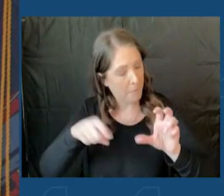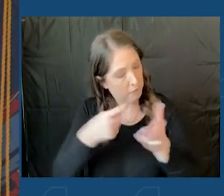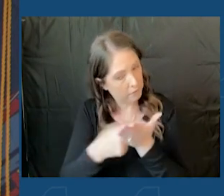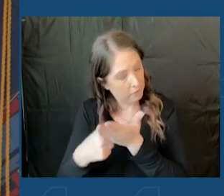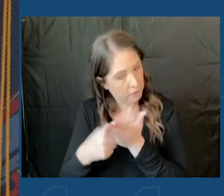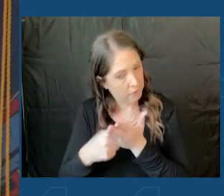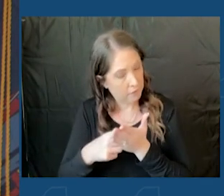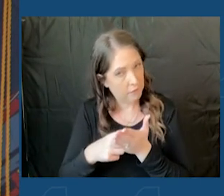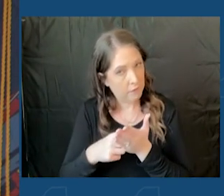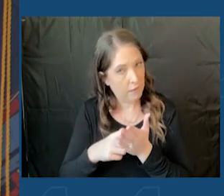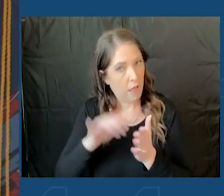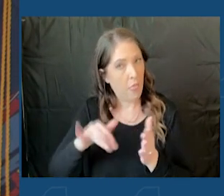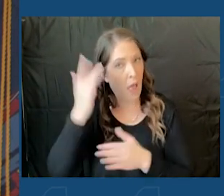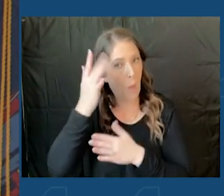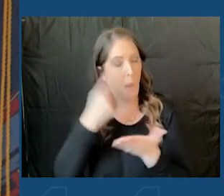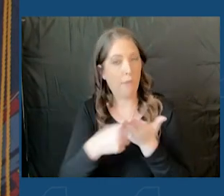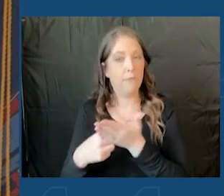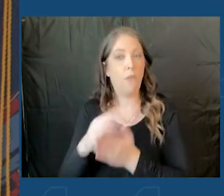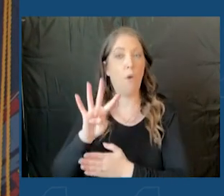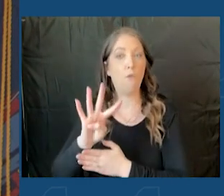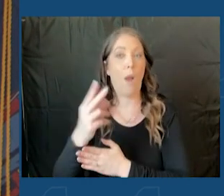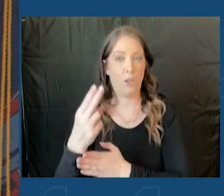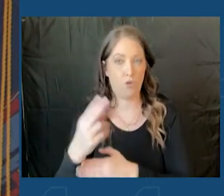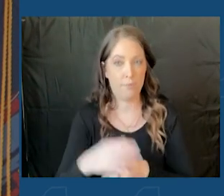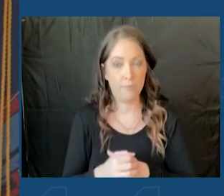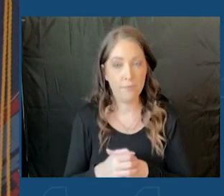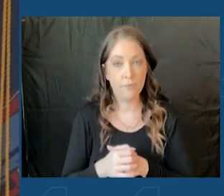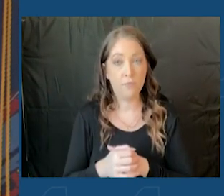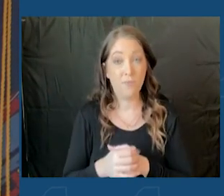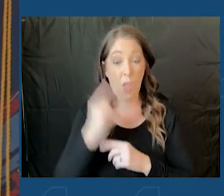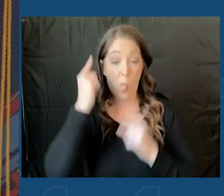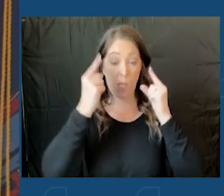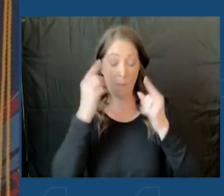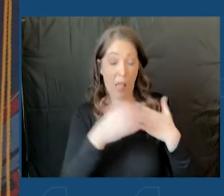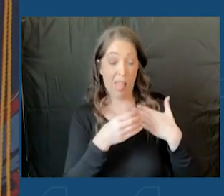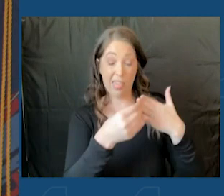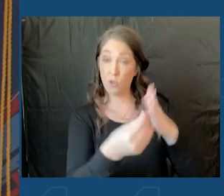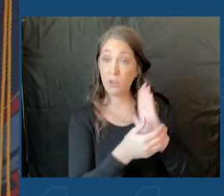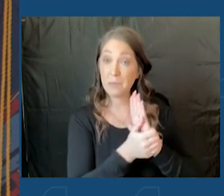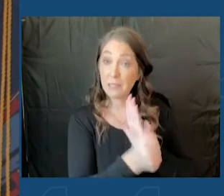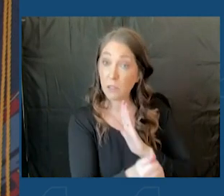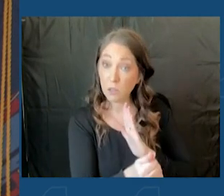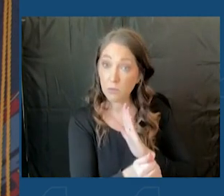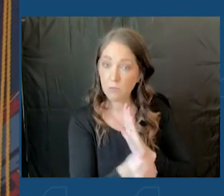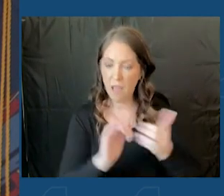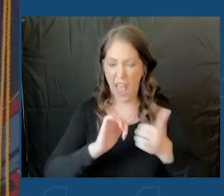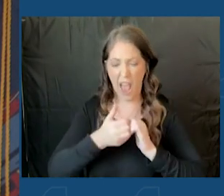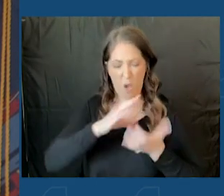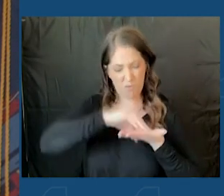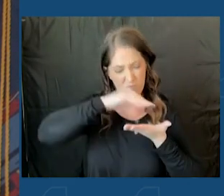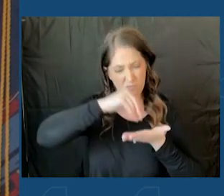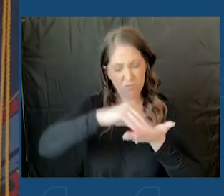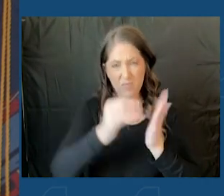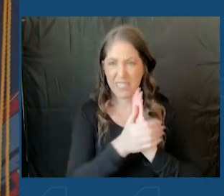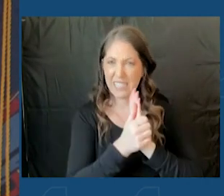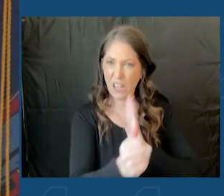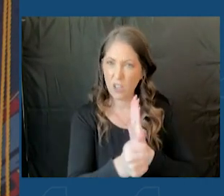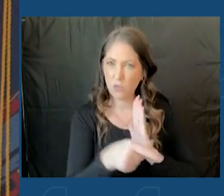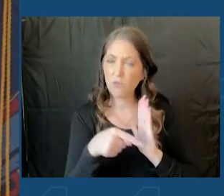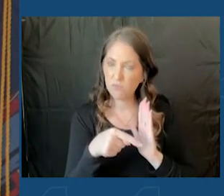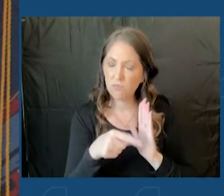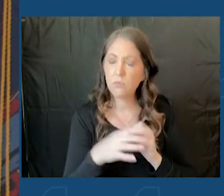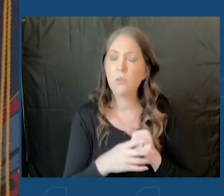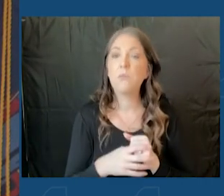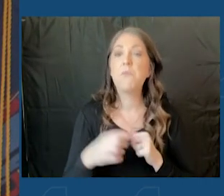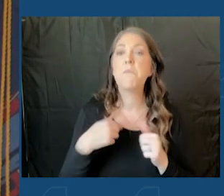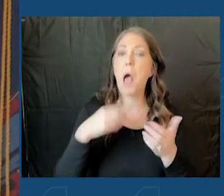talking about 4-H today. When you think about leadership skills and how you learn them, I learned a lot about what I need